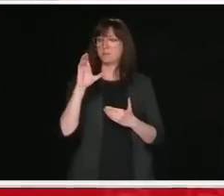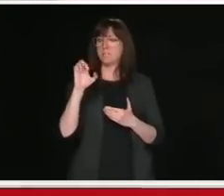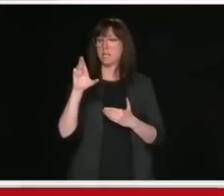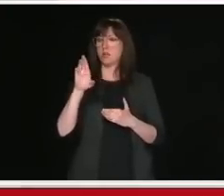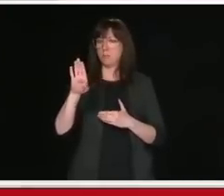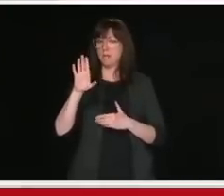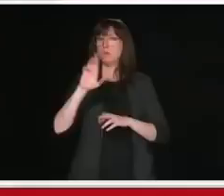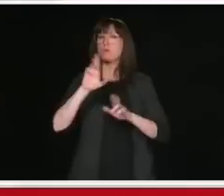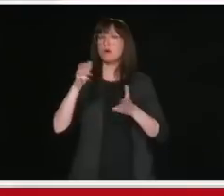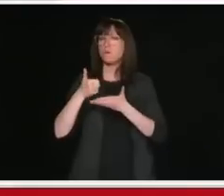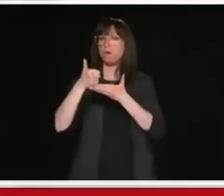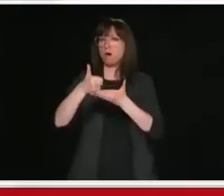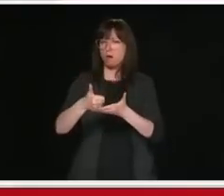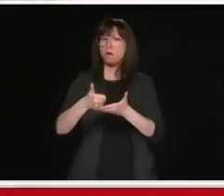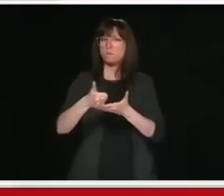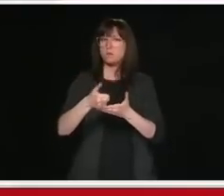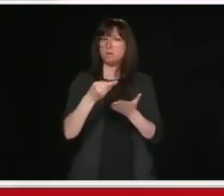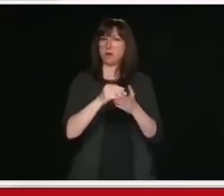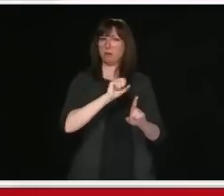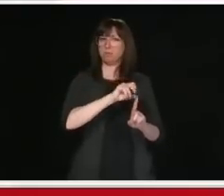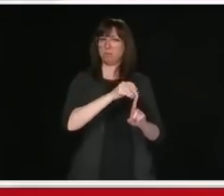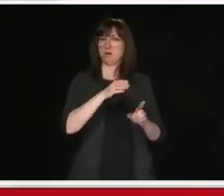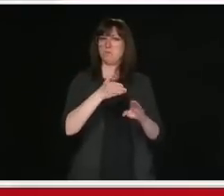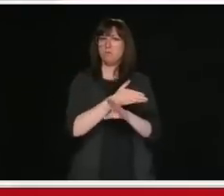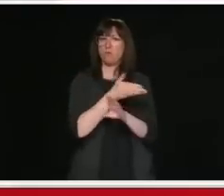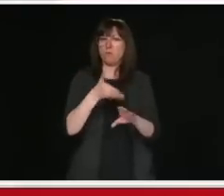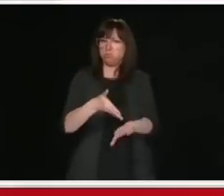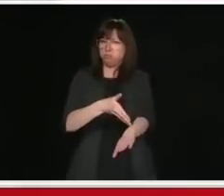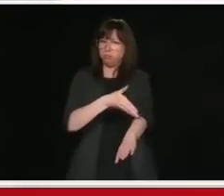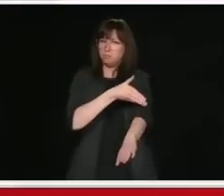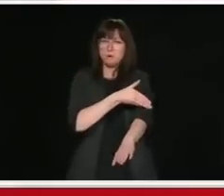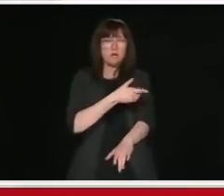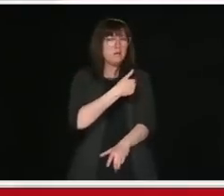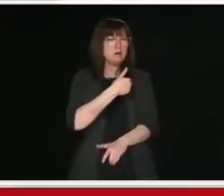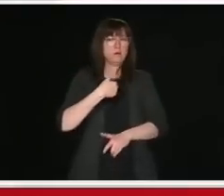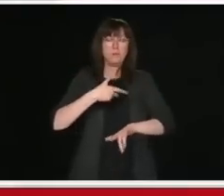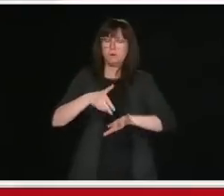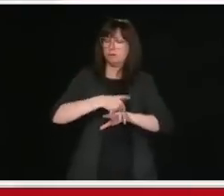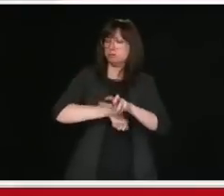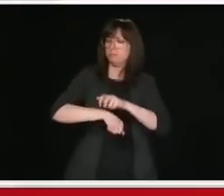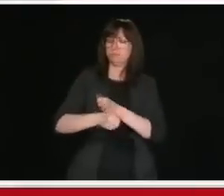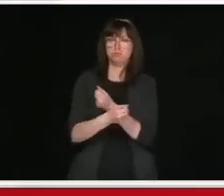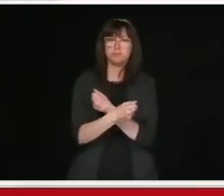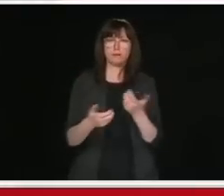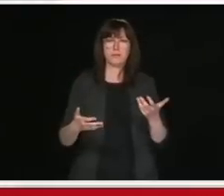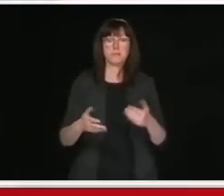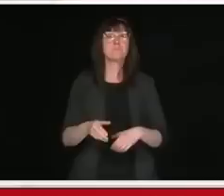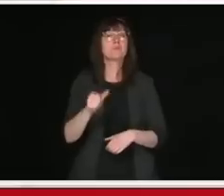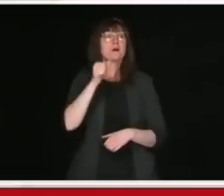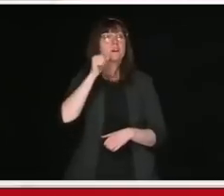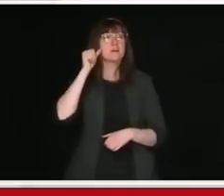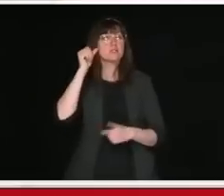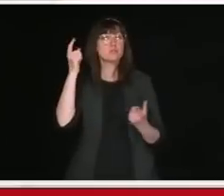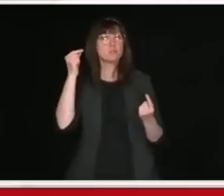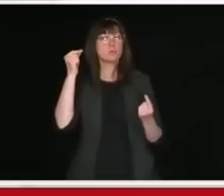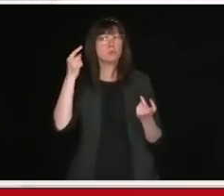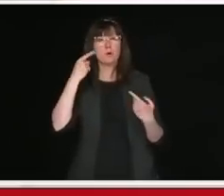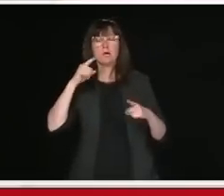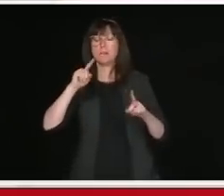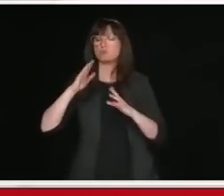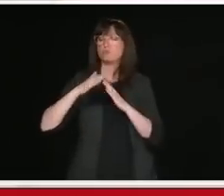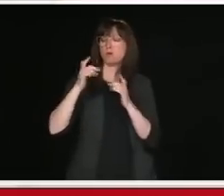fight everything we've got. Just yesterday, we announced the biggest economic measures in our